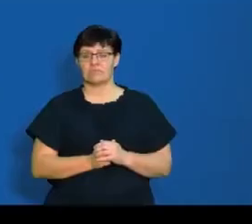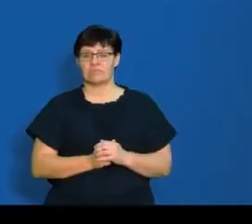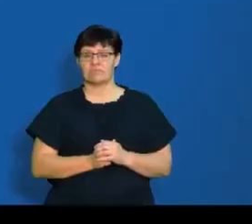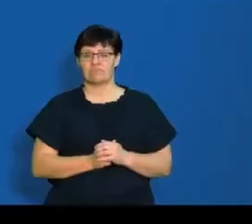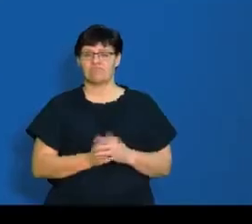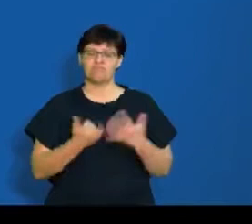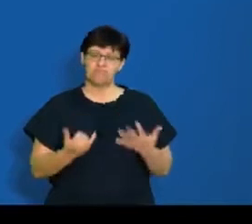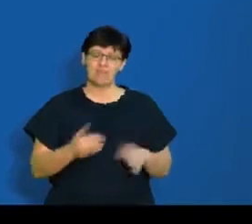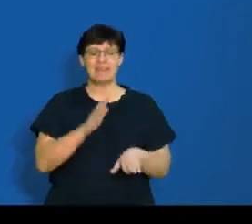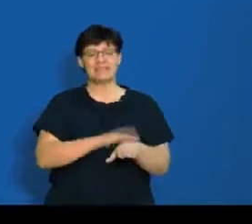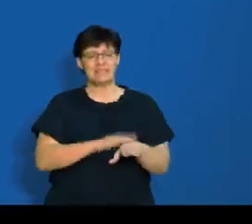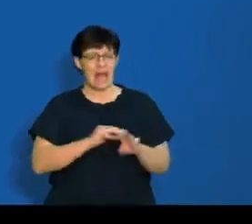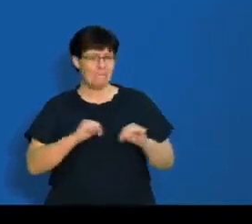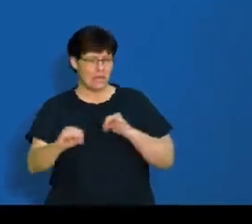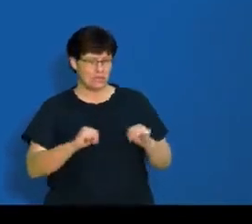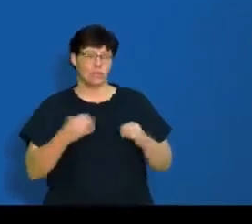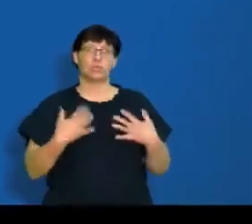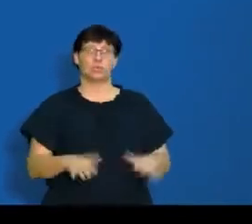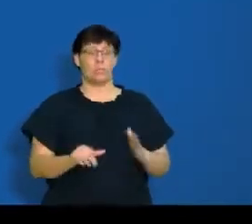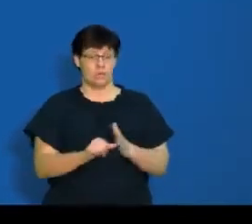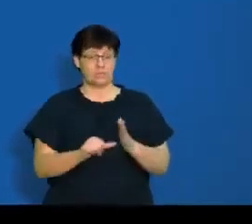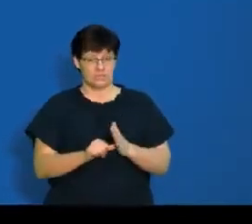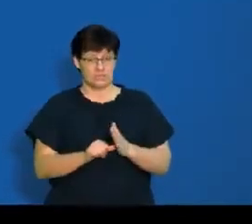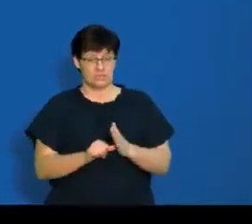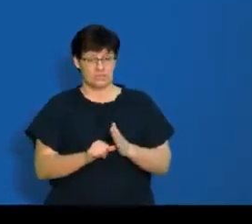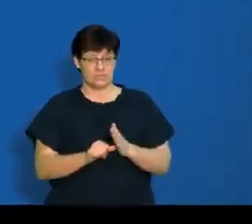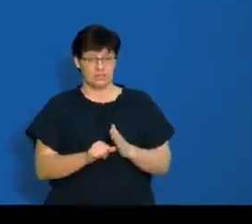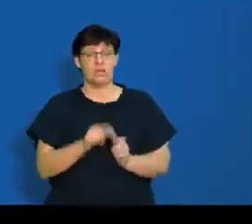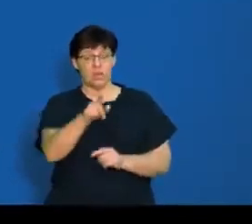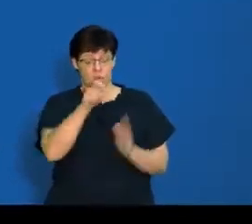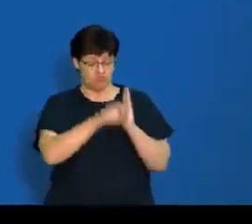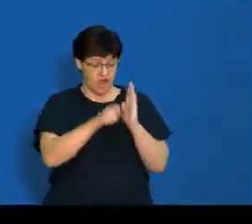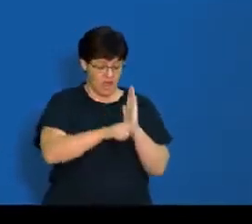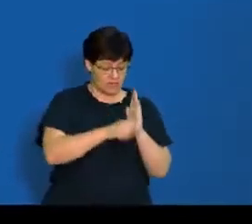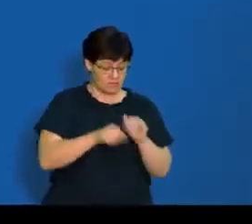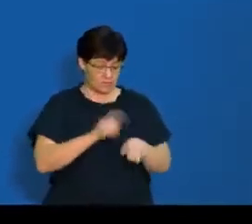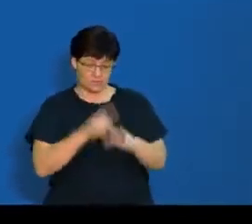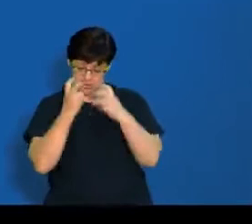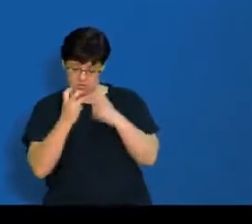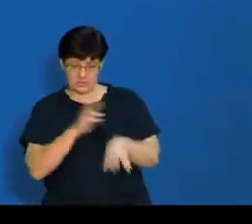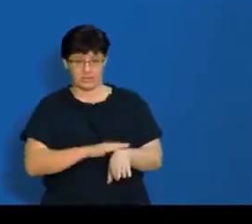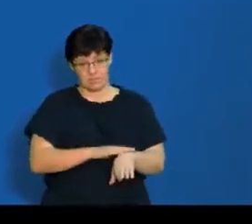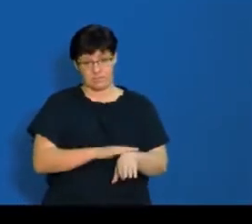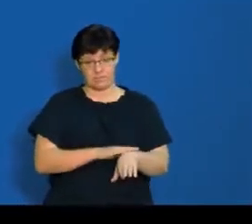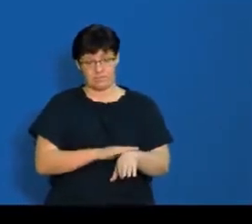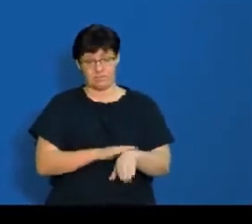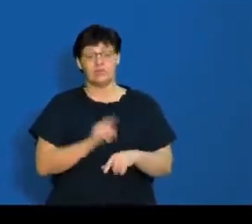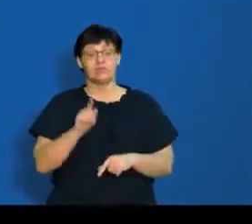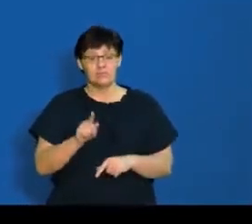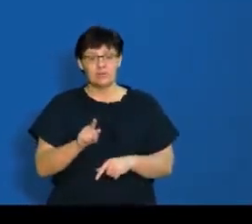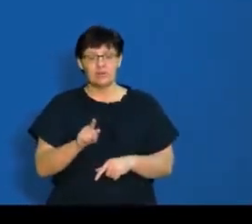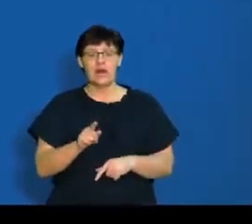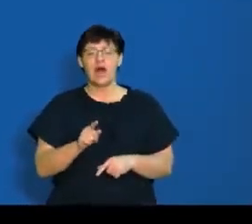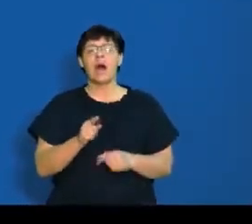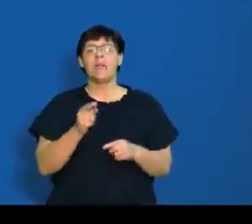Now, time management is very important when you are writing your exam. As I've already said to you, this is a